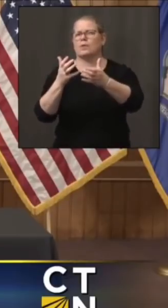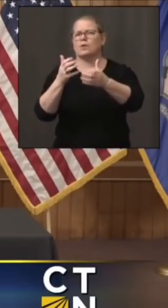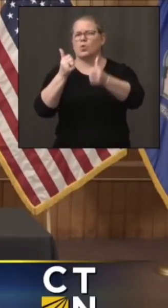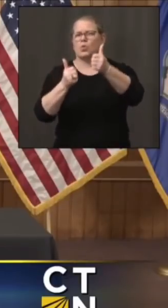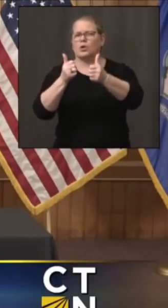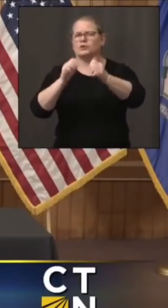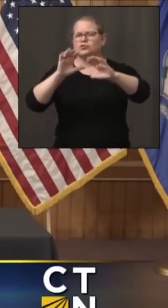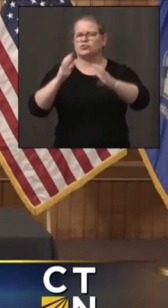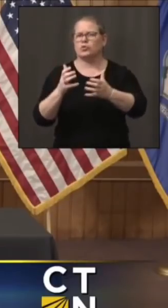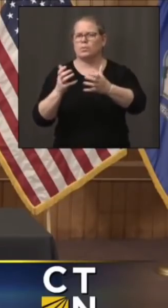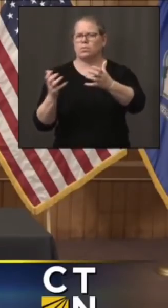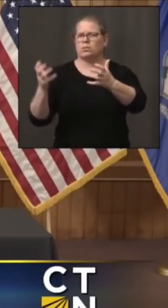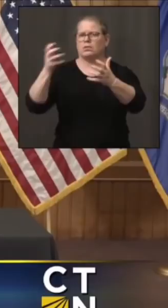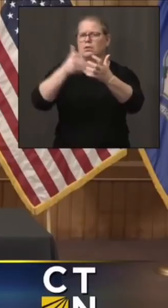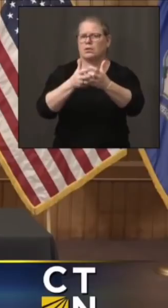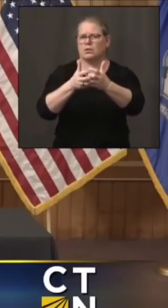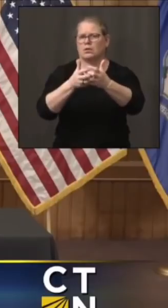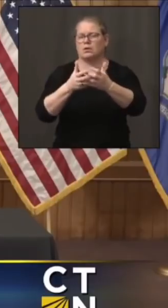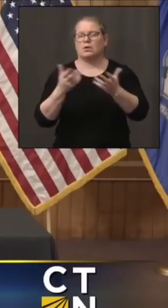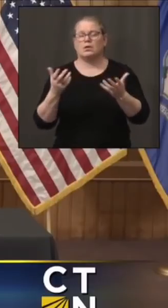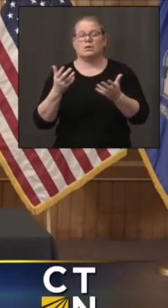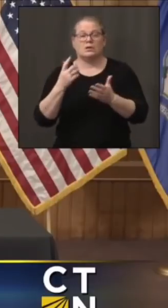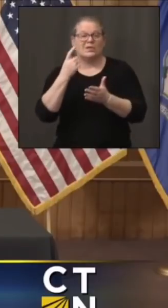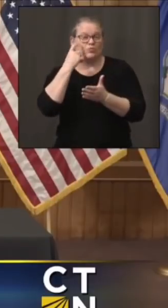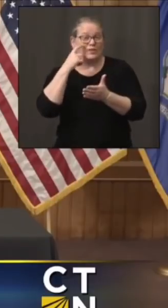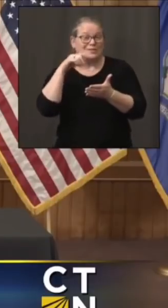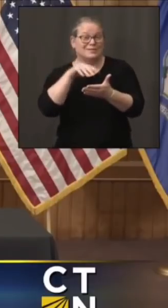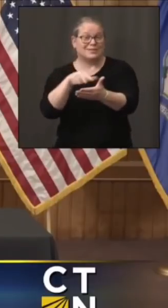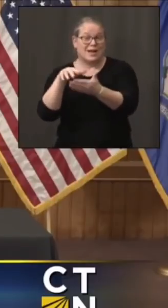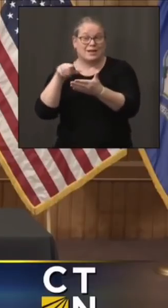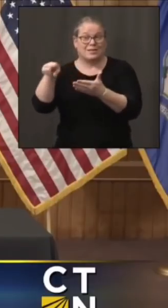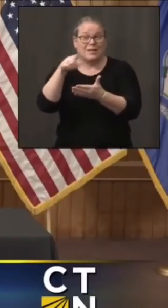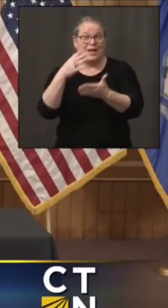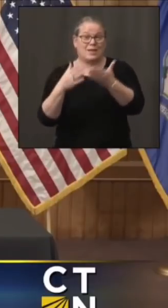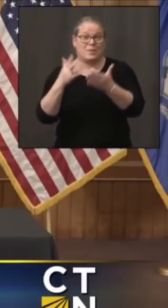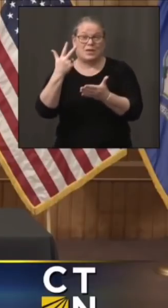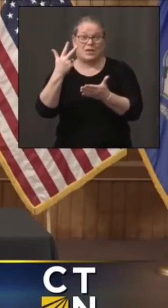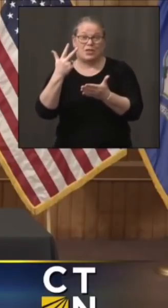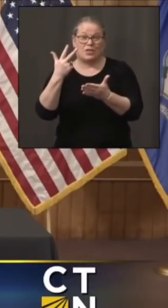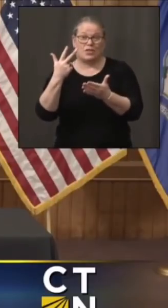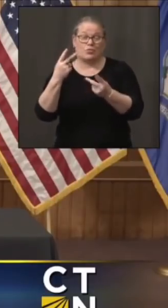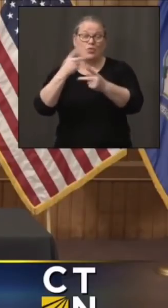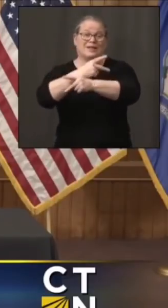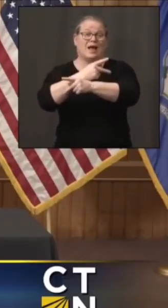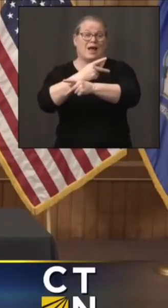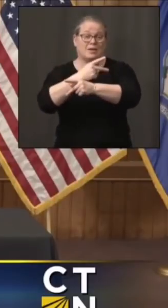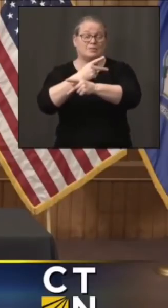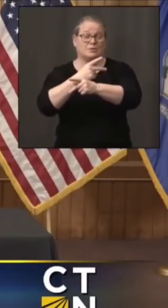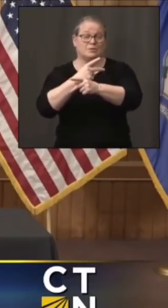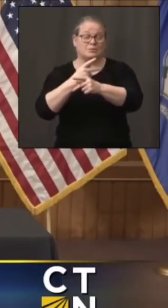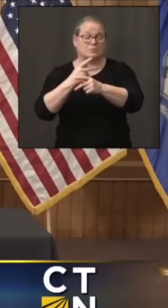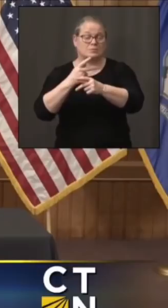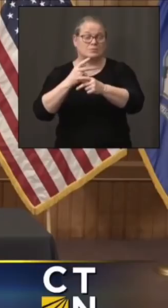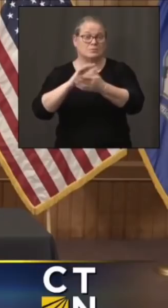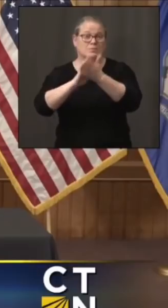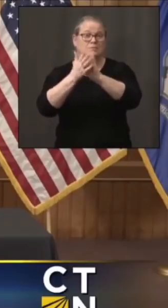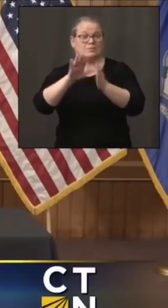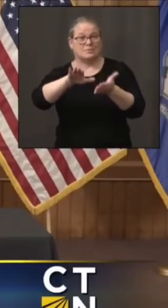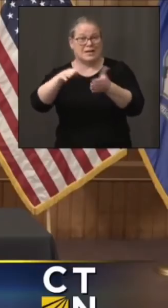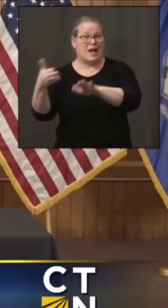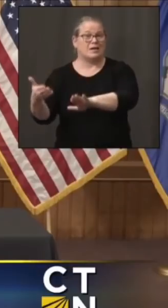Some recent studies have shown that they might be as much as 3 times more likely to die if they contract COVID than people without